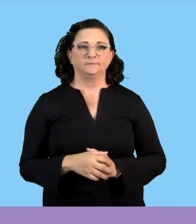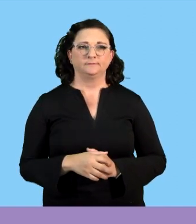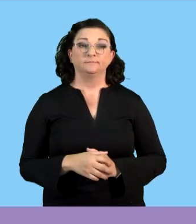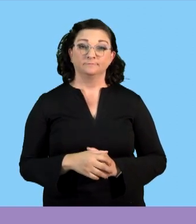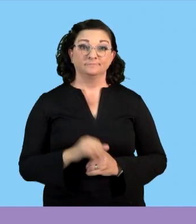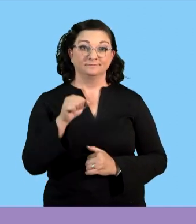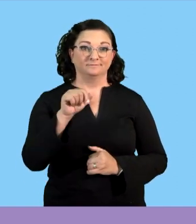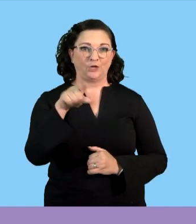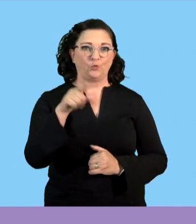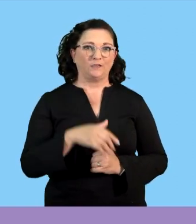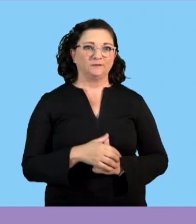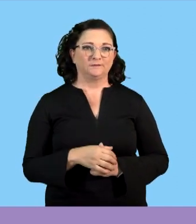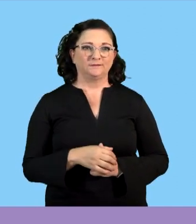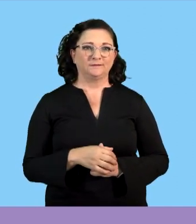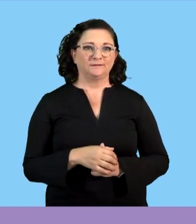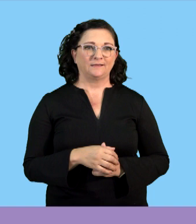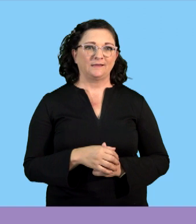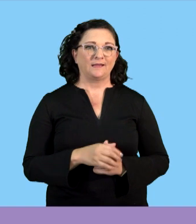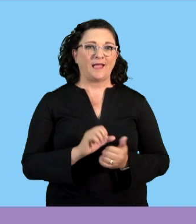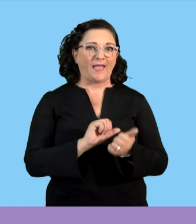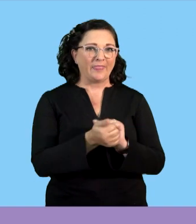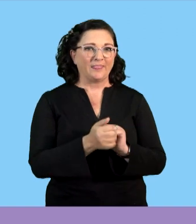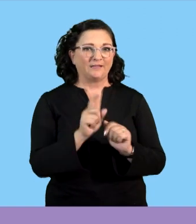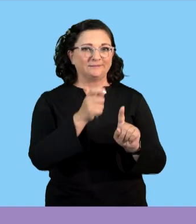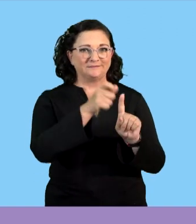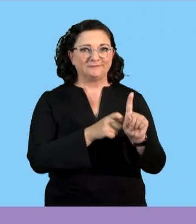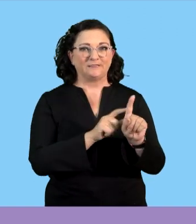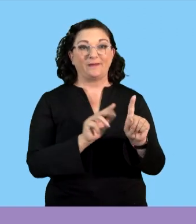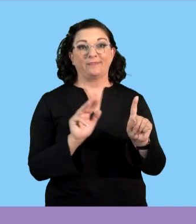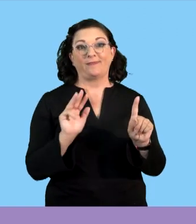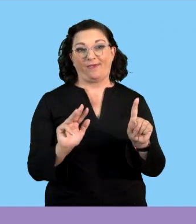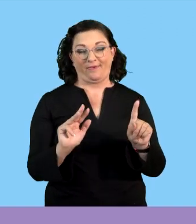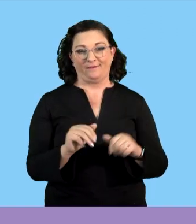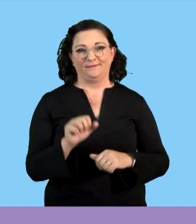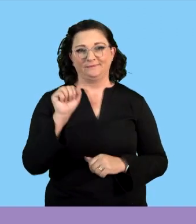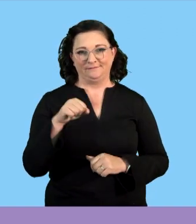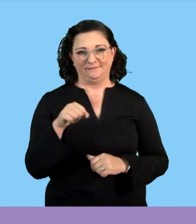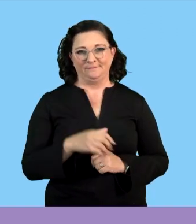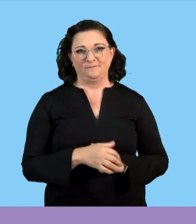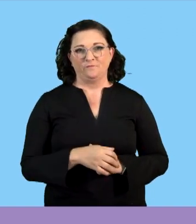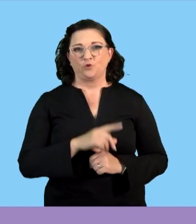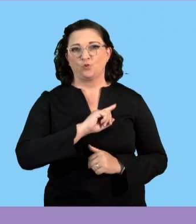Yes, it's correct. It's actually athlete number 9 with